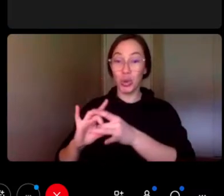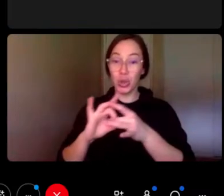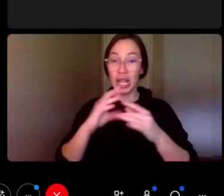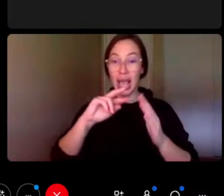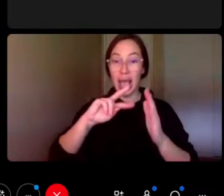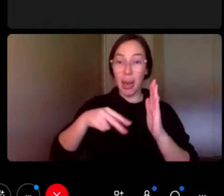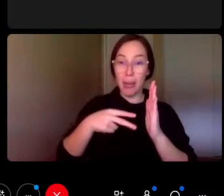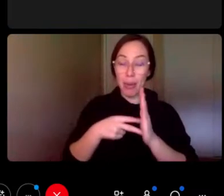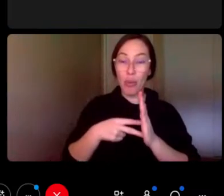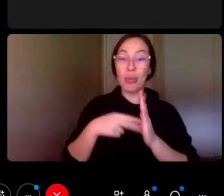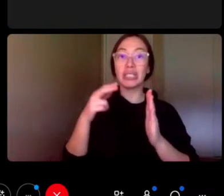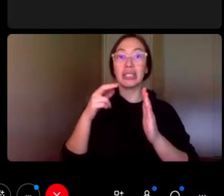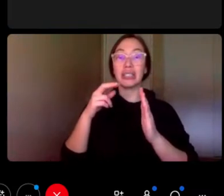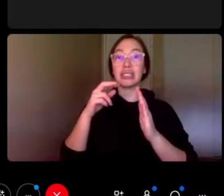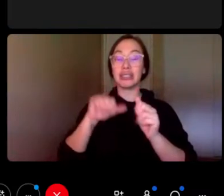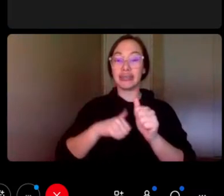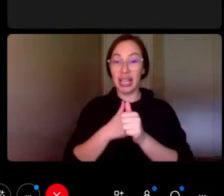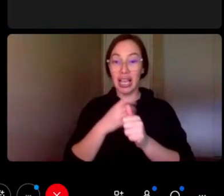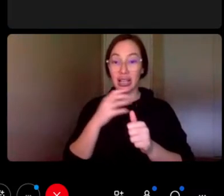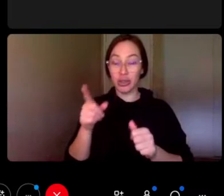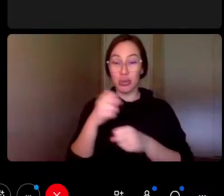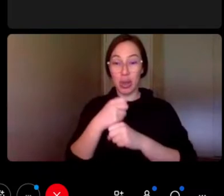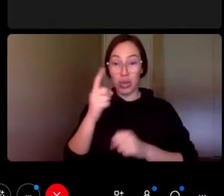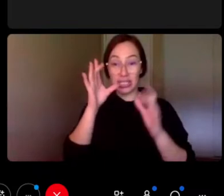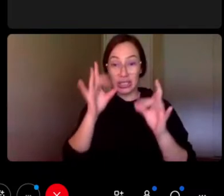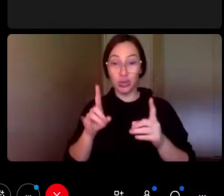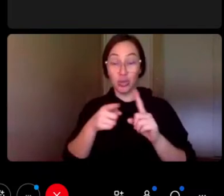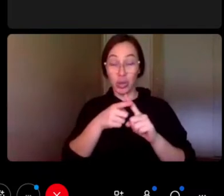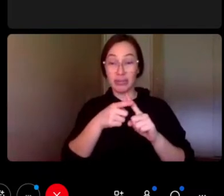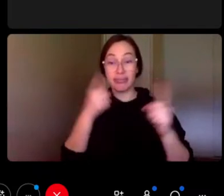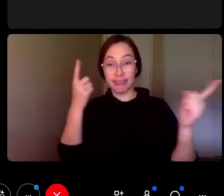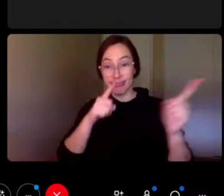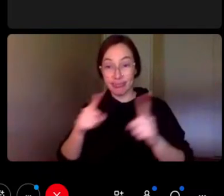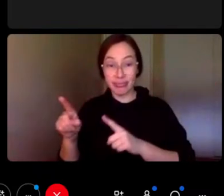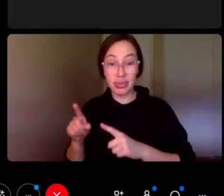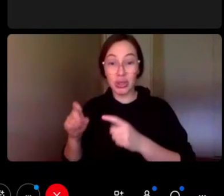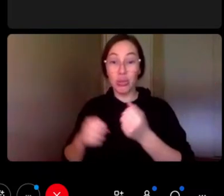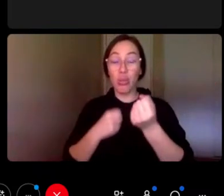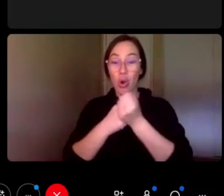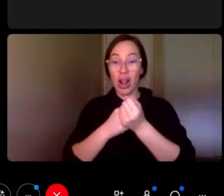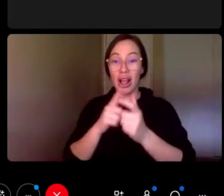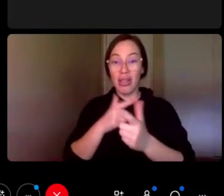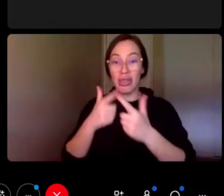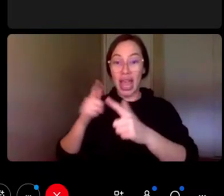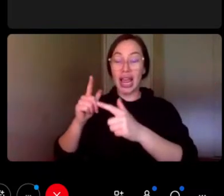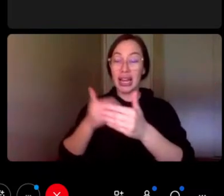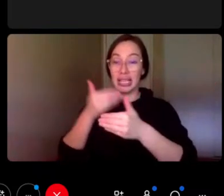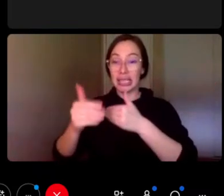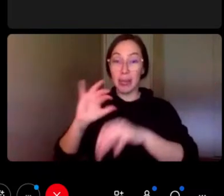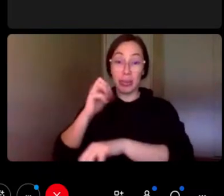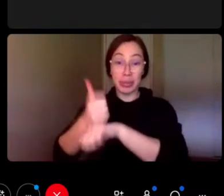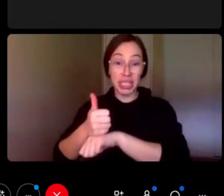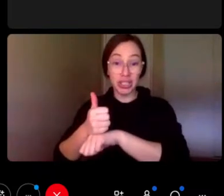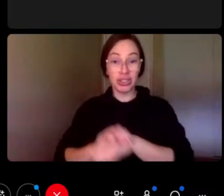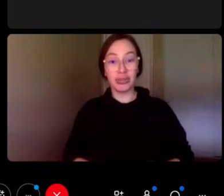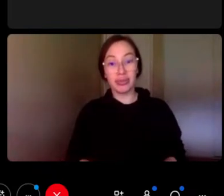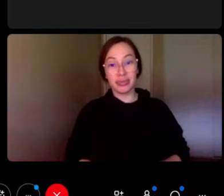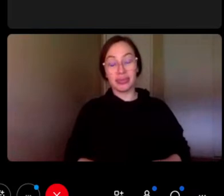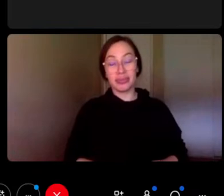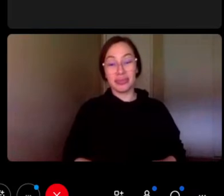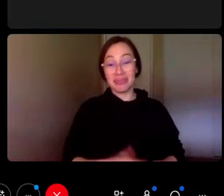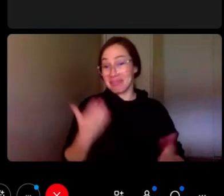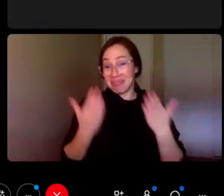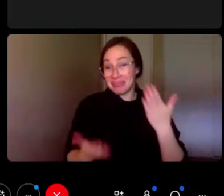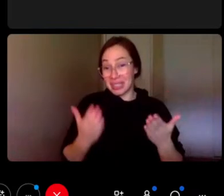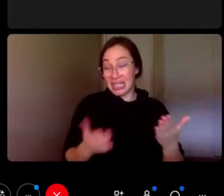voice once decisions are made. You collectively support them and move to implementation. So you may not have been a